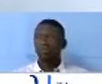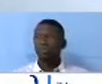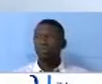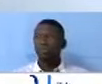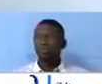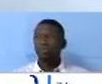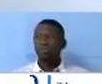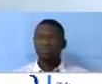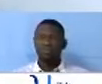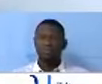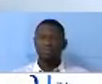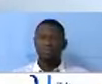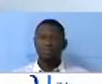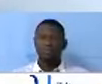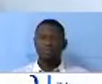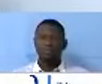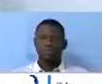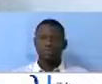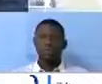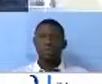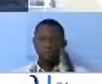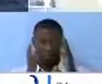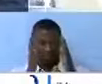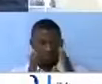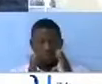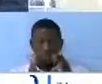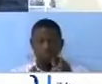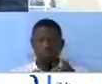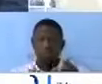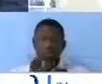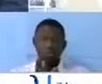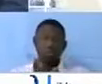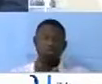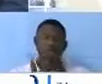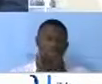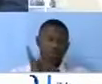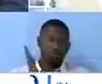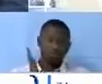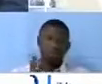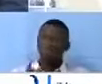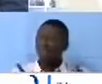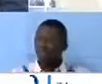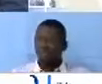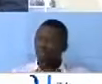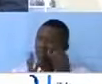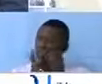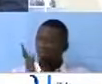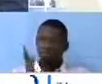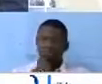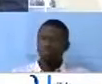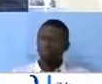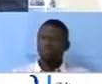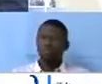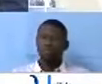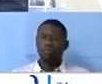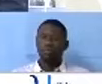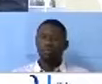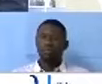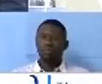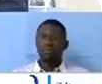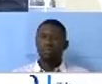Let's focus on the issues for testimony. It's the same issue. Let's focus on the issues. It's the same. Sorry, okay, let's go ahead. It's all